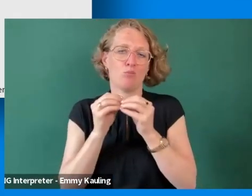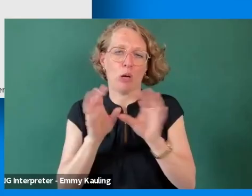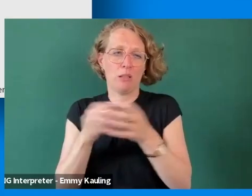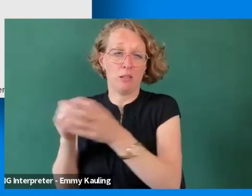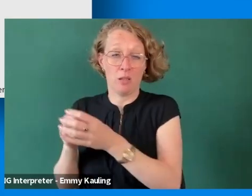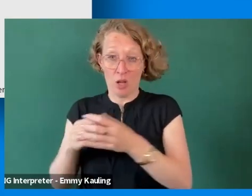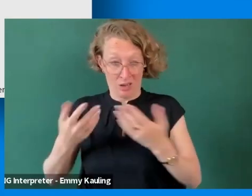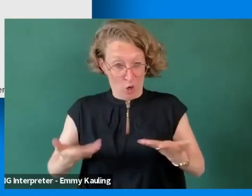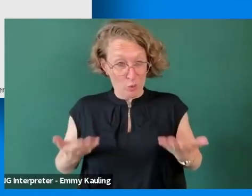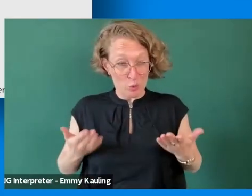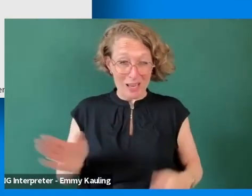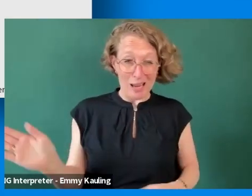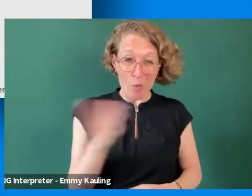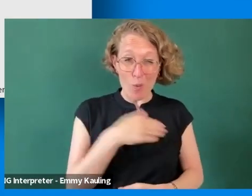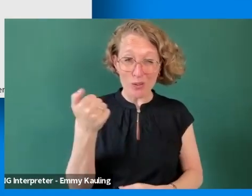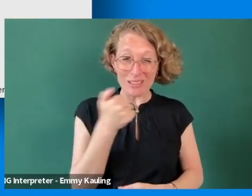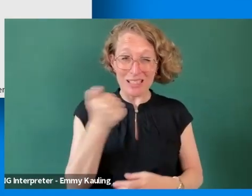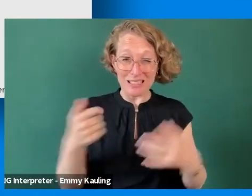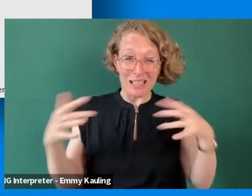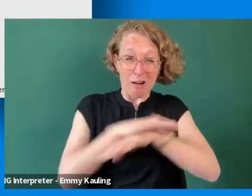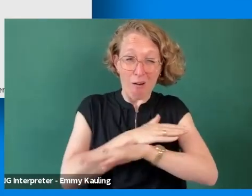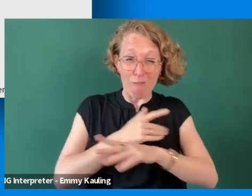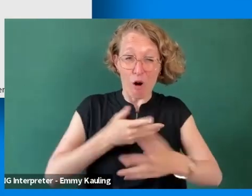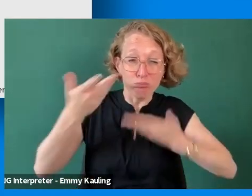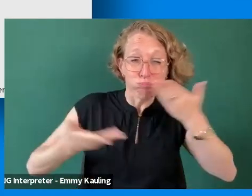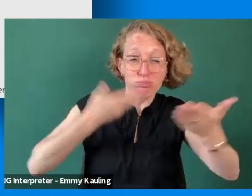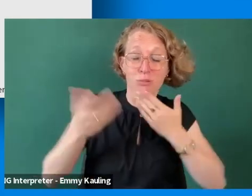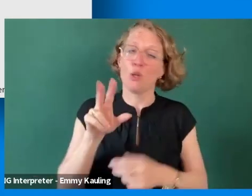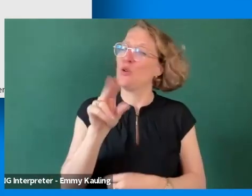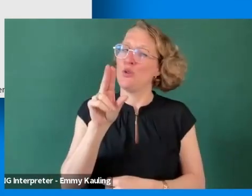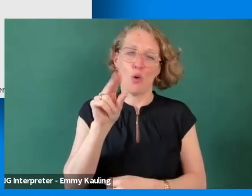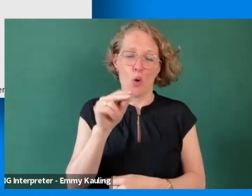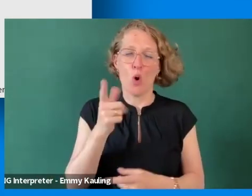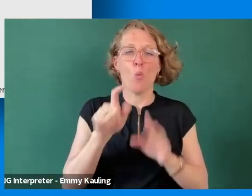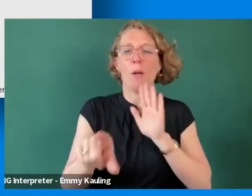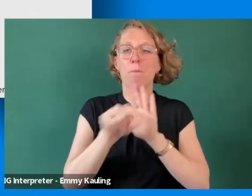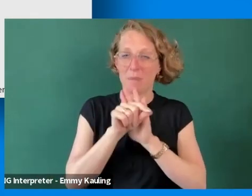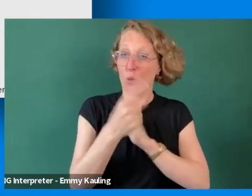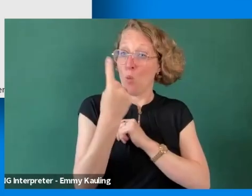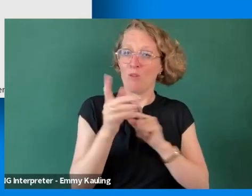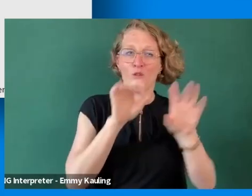walk through all 16 practices in detail. Rather, what we're going to do is pick out one practice in each of the